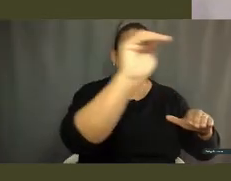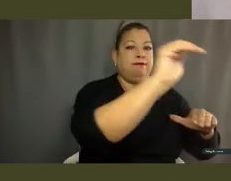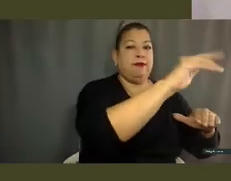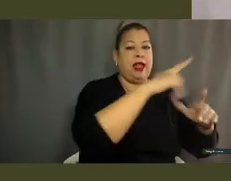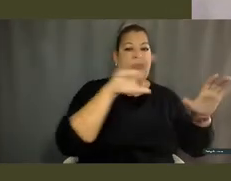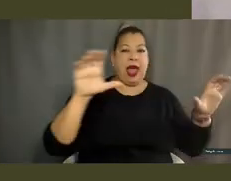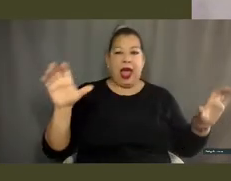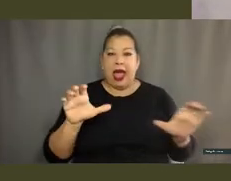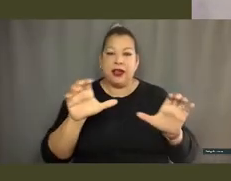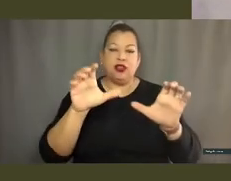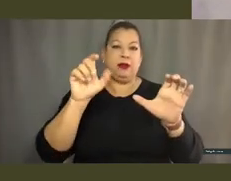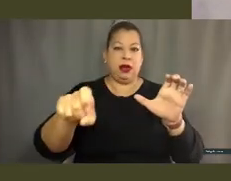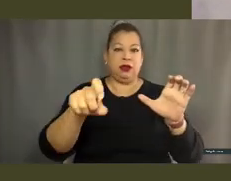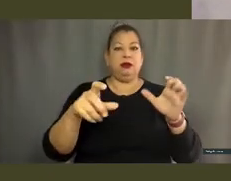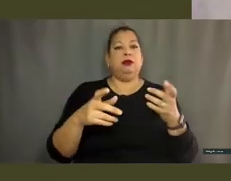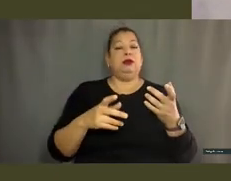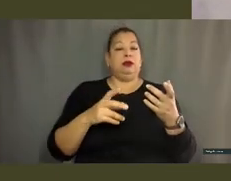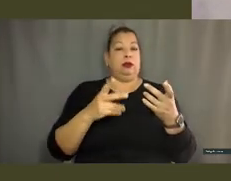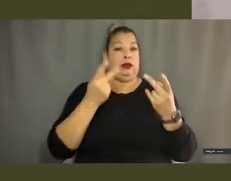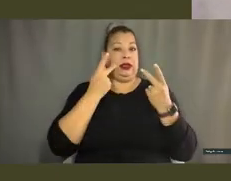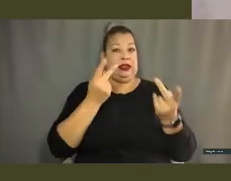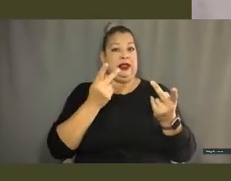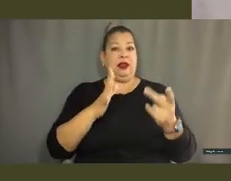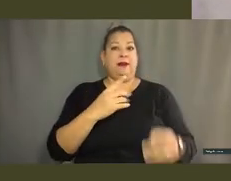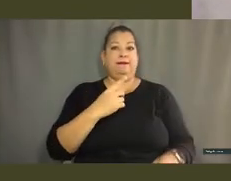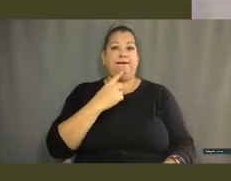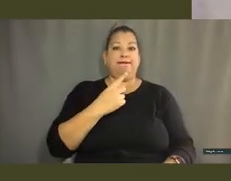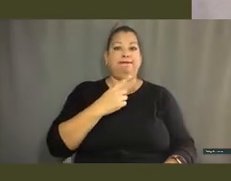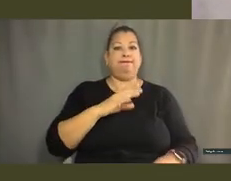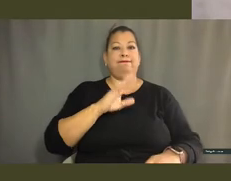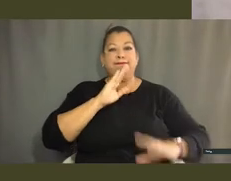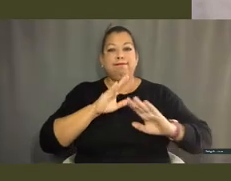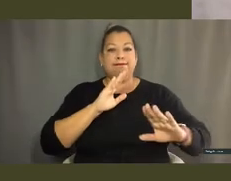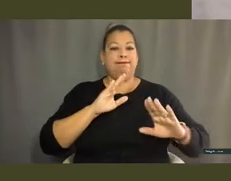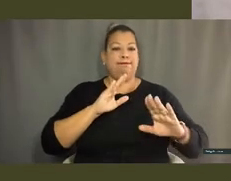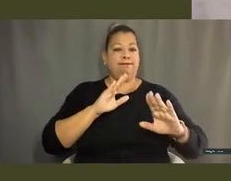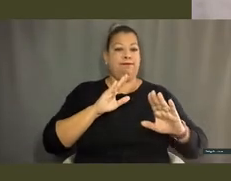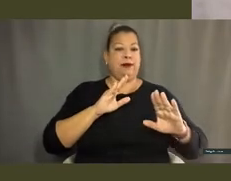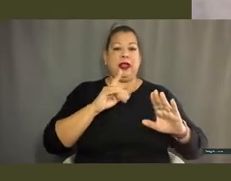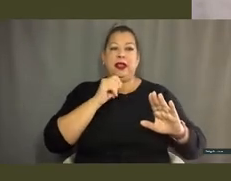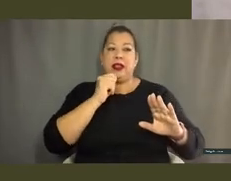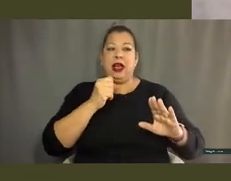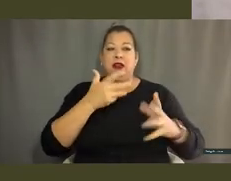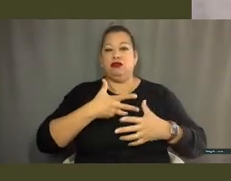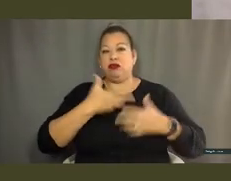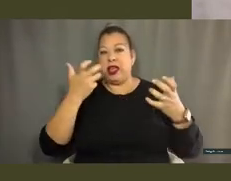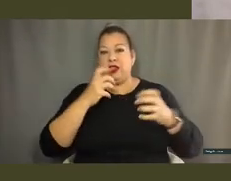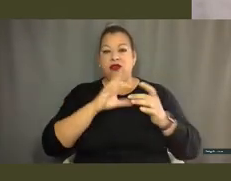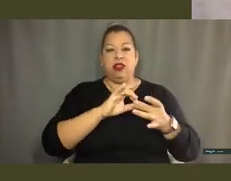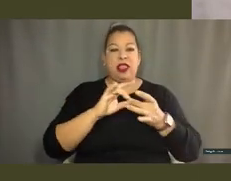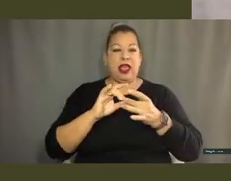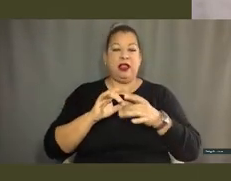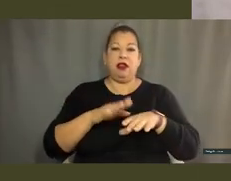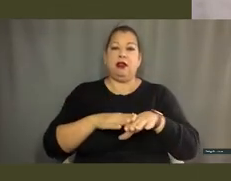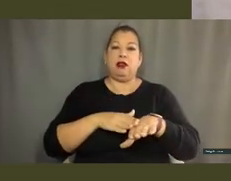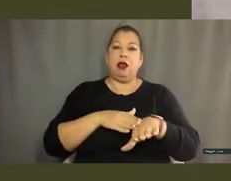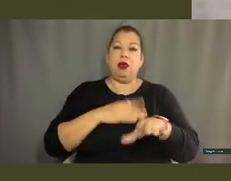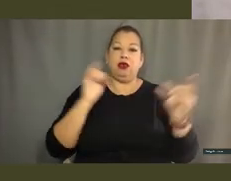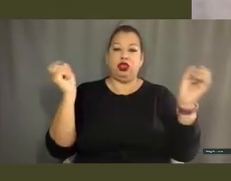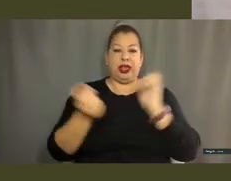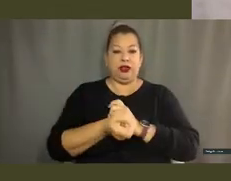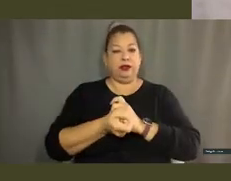crisis. And we've seen their disappointment, frustration, if not rage, about the slow pace of change. In